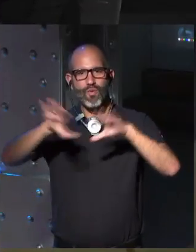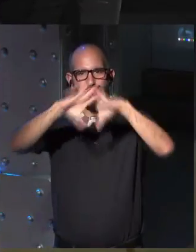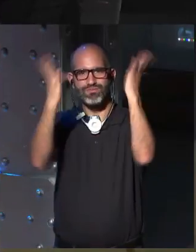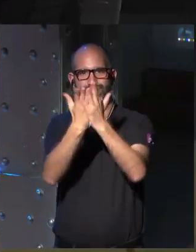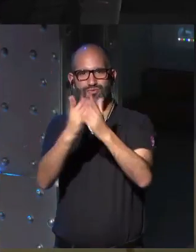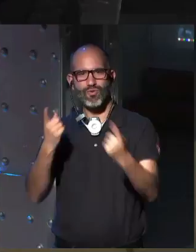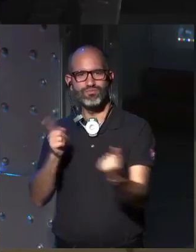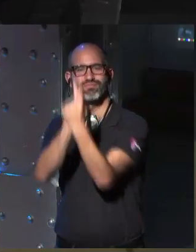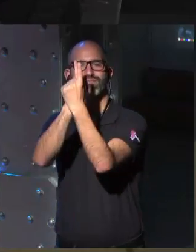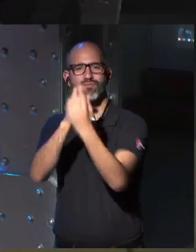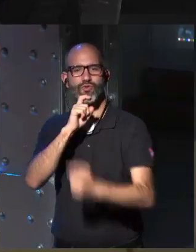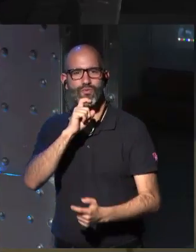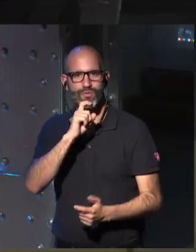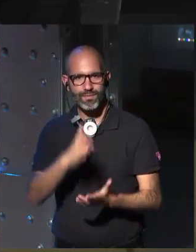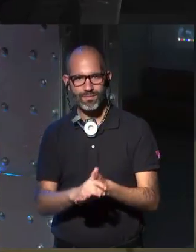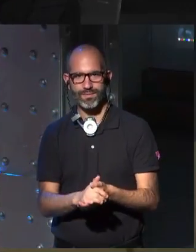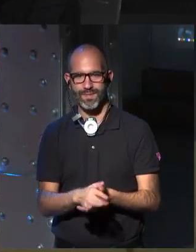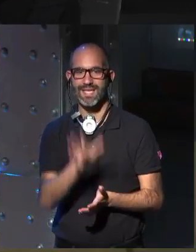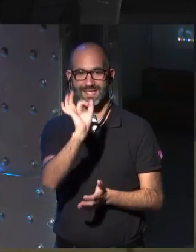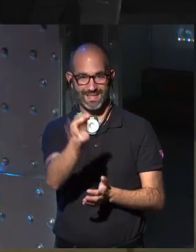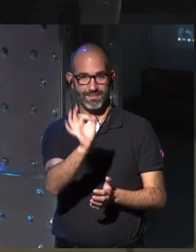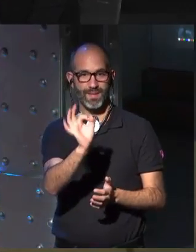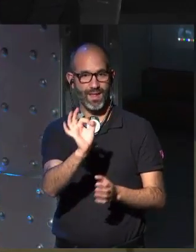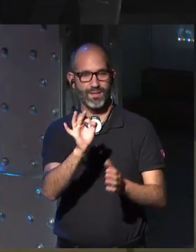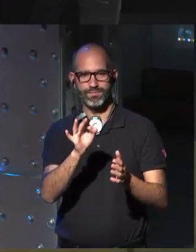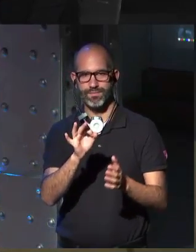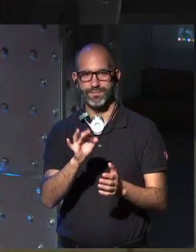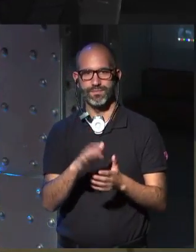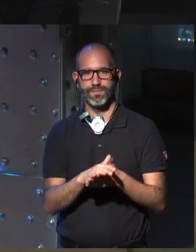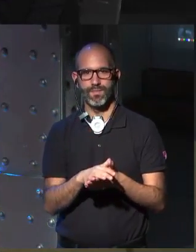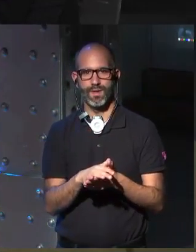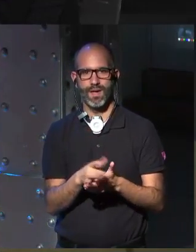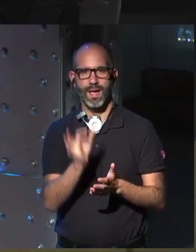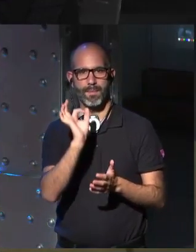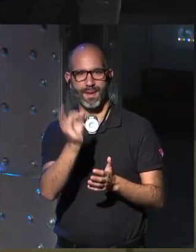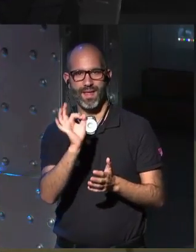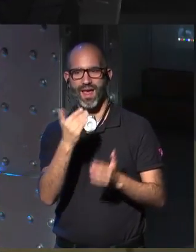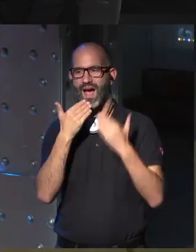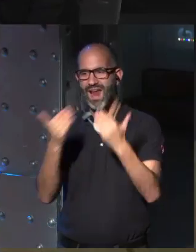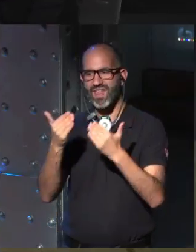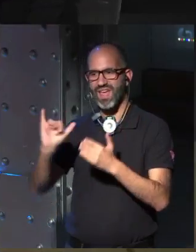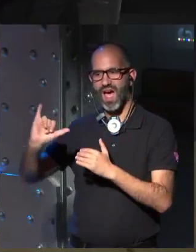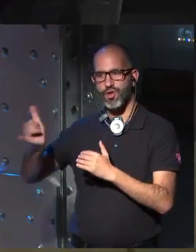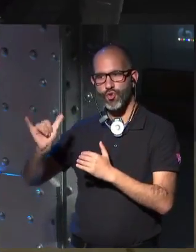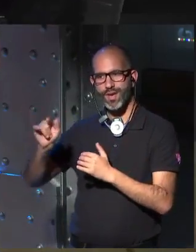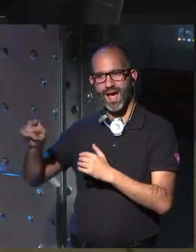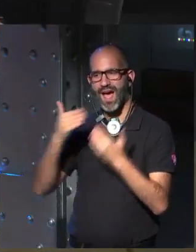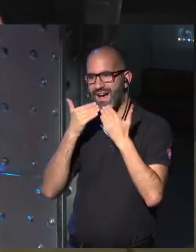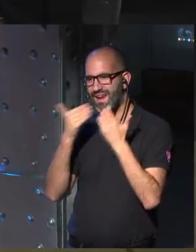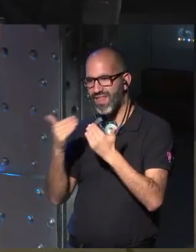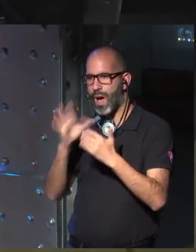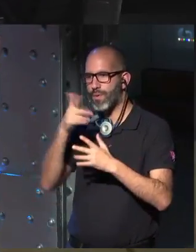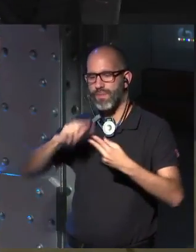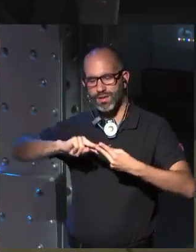world. I mean, well, first of all, I should publicly thank Yuri for doing this translation. I'm in awe that, and I'm actually honored that